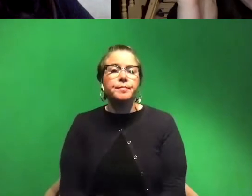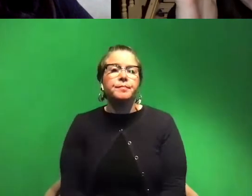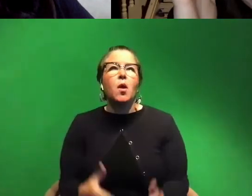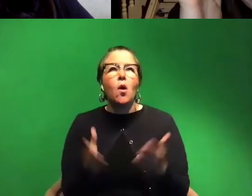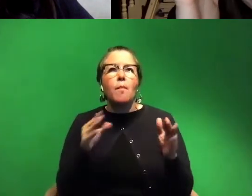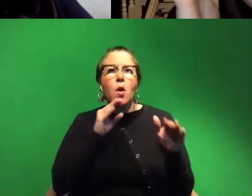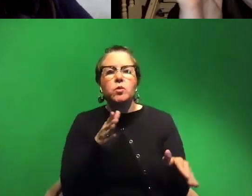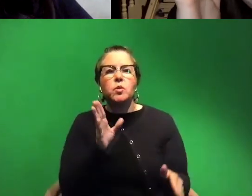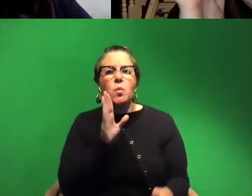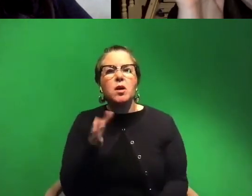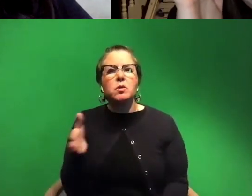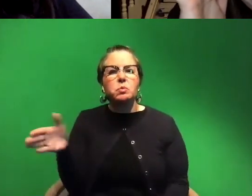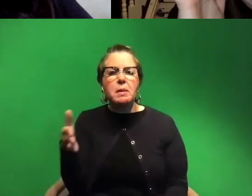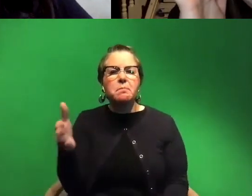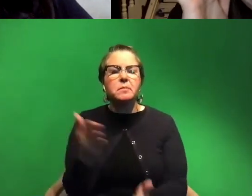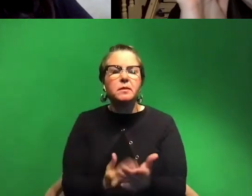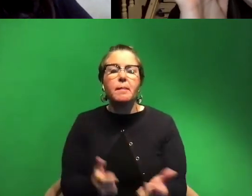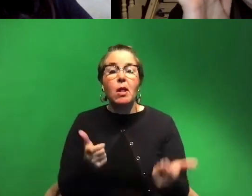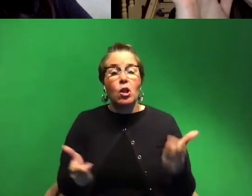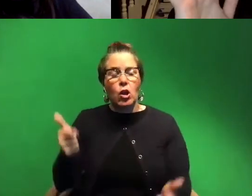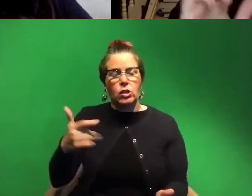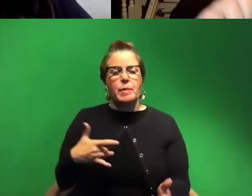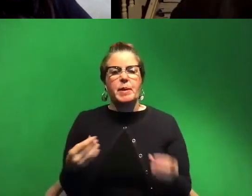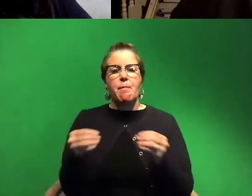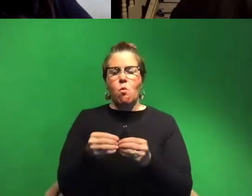around some. The larger cuttlefish tend to swim around more